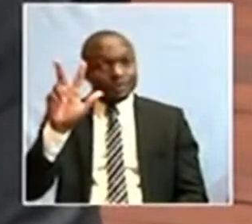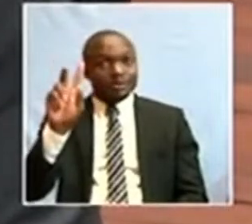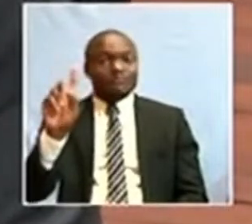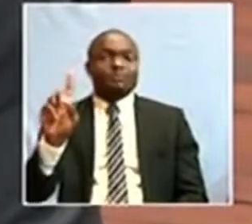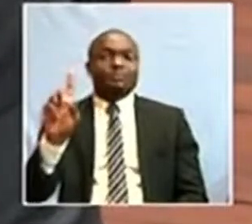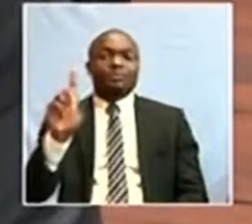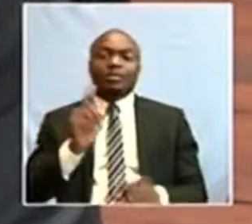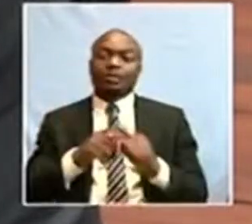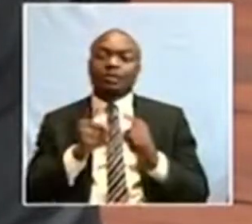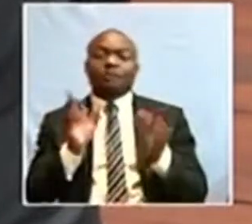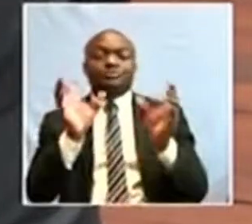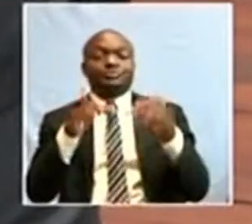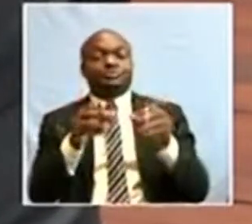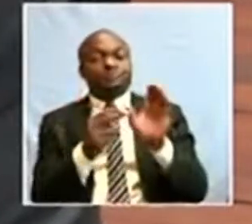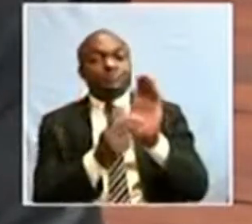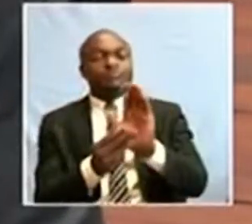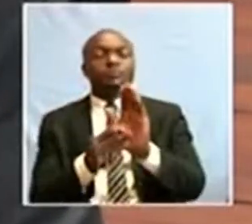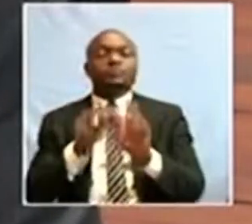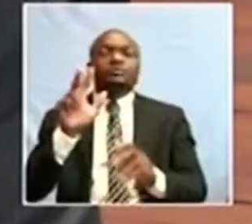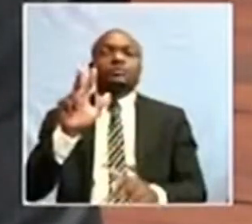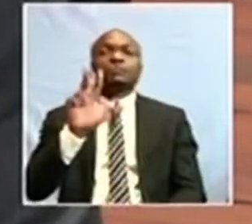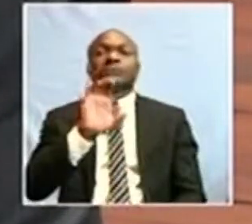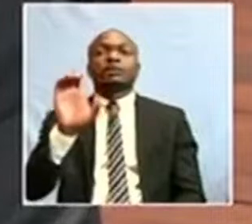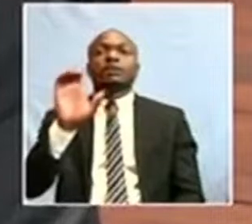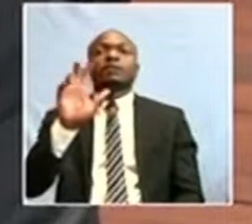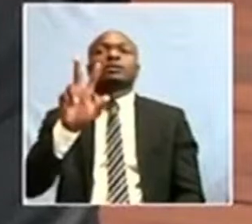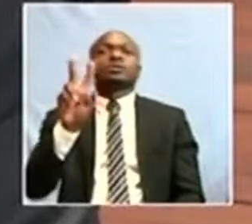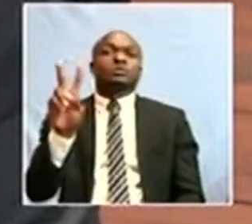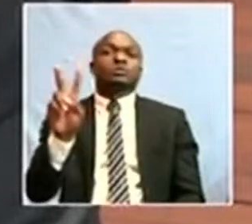231. But the council is indicating 332.